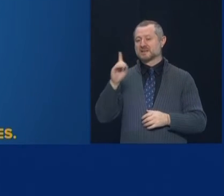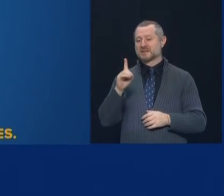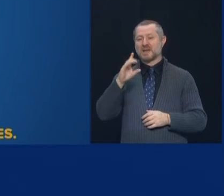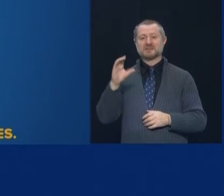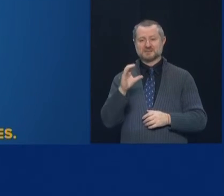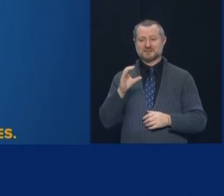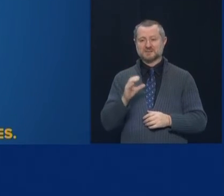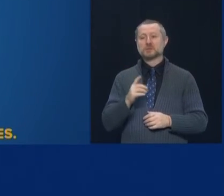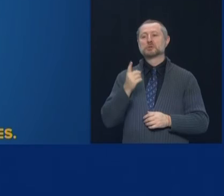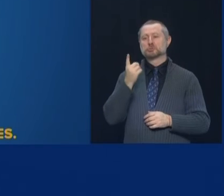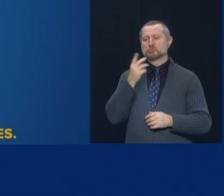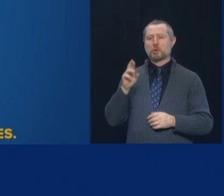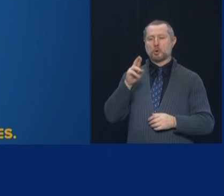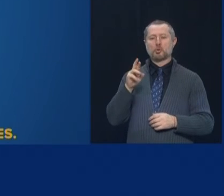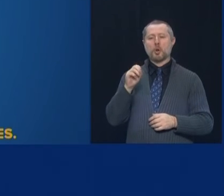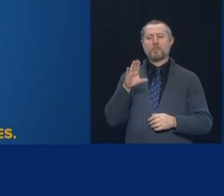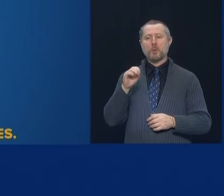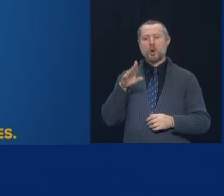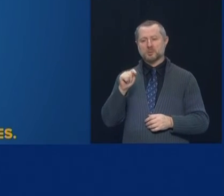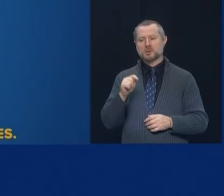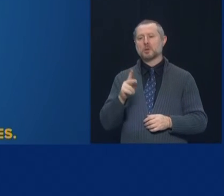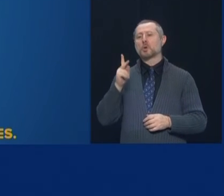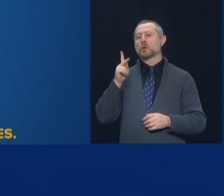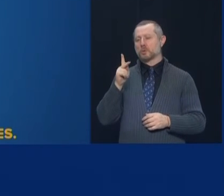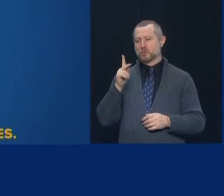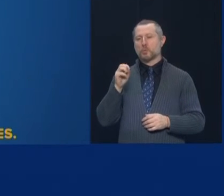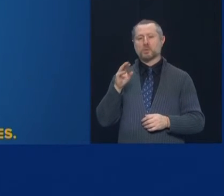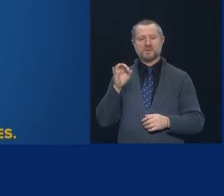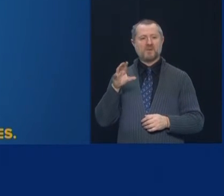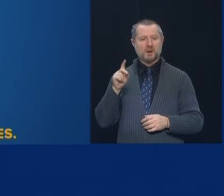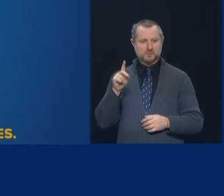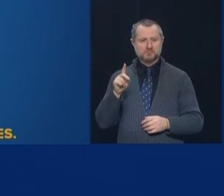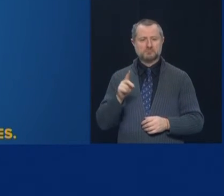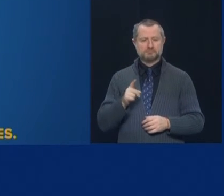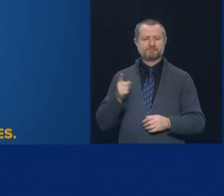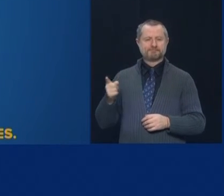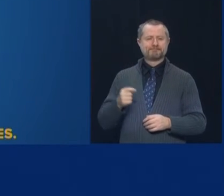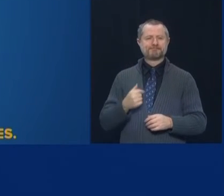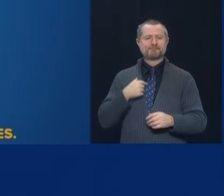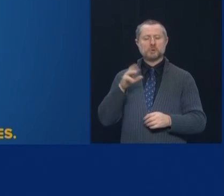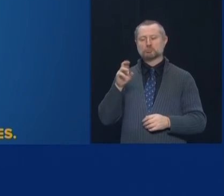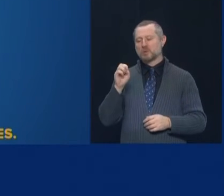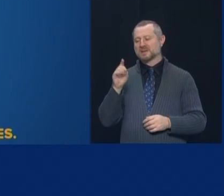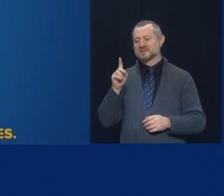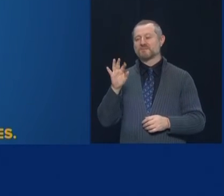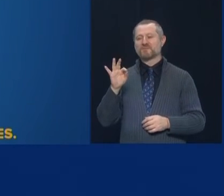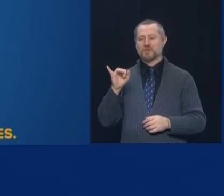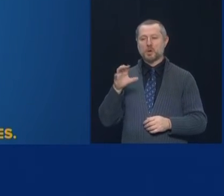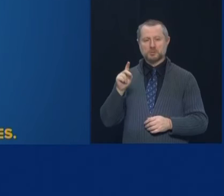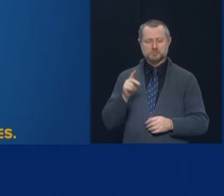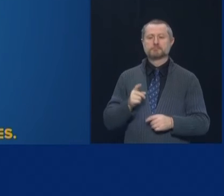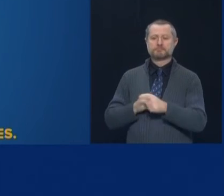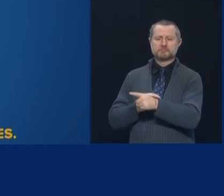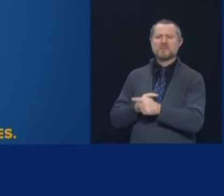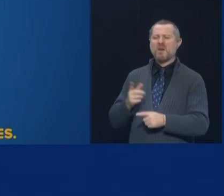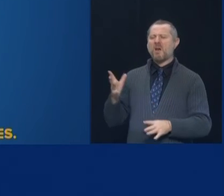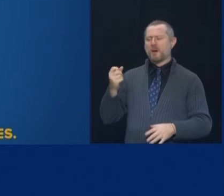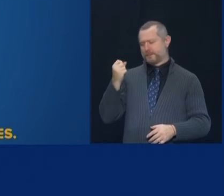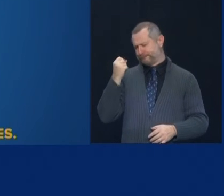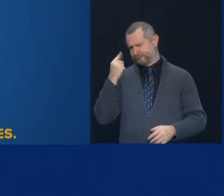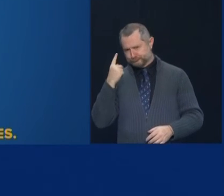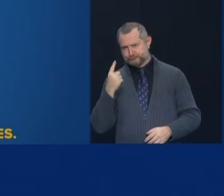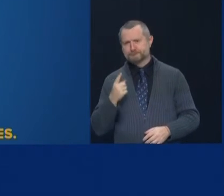We communicated to him, and I believe he understands, this has to be an inclusive